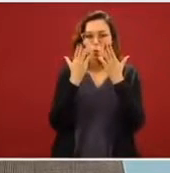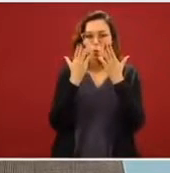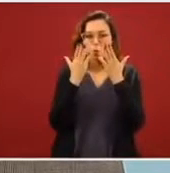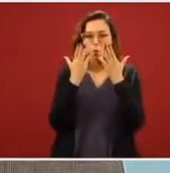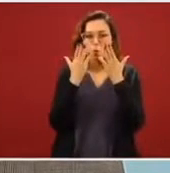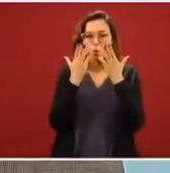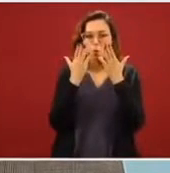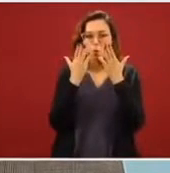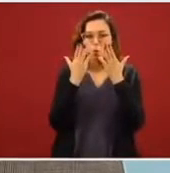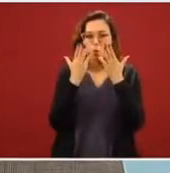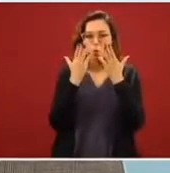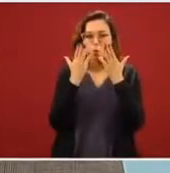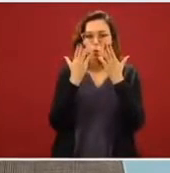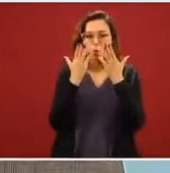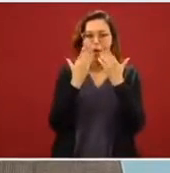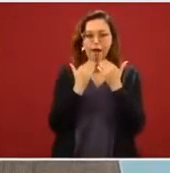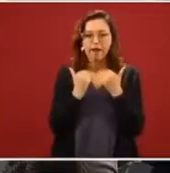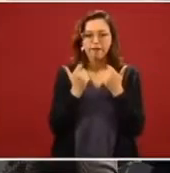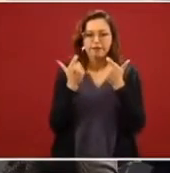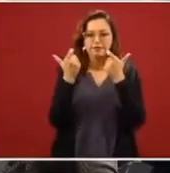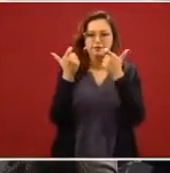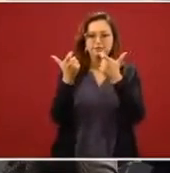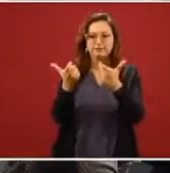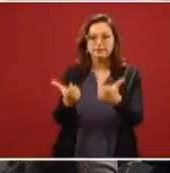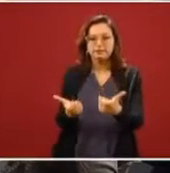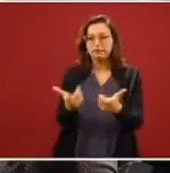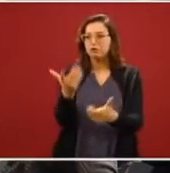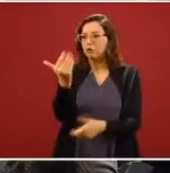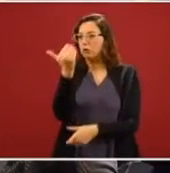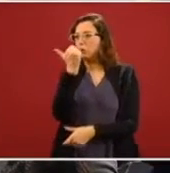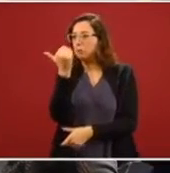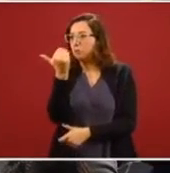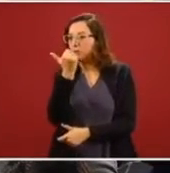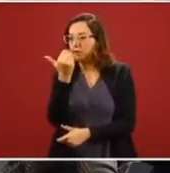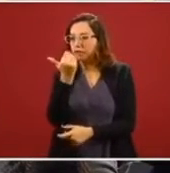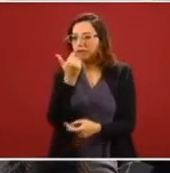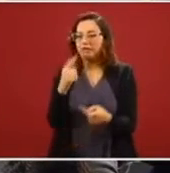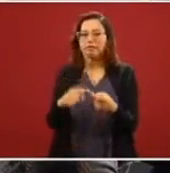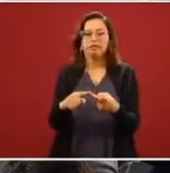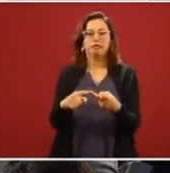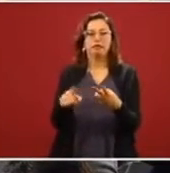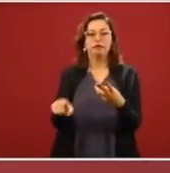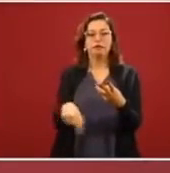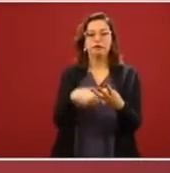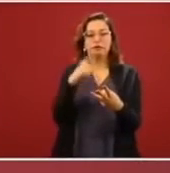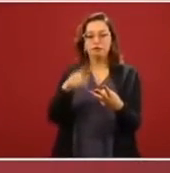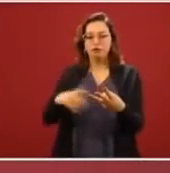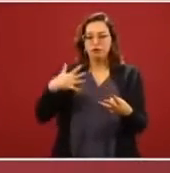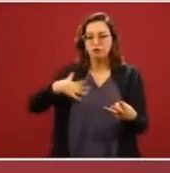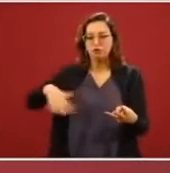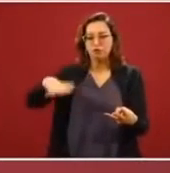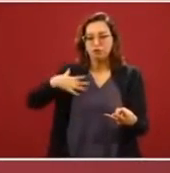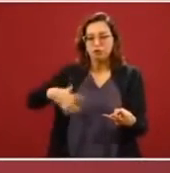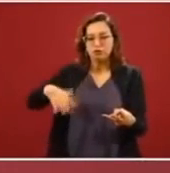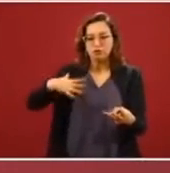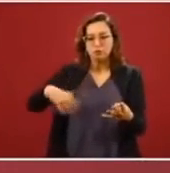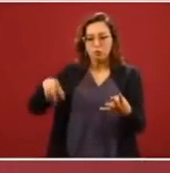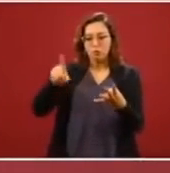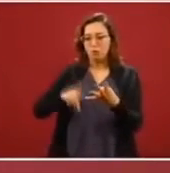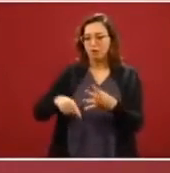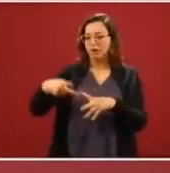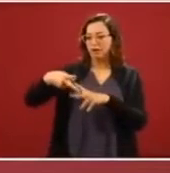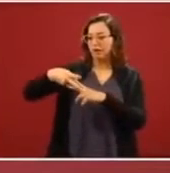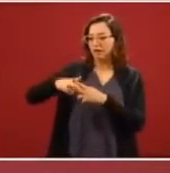supplies Para la vida diaria, for daily life. comida, food, ropa, clothing,